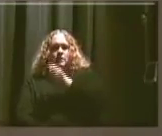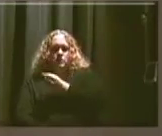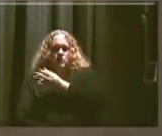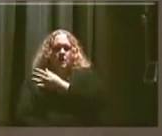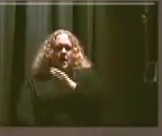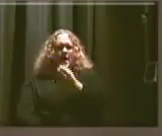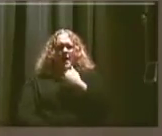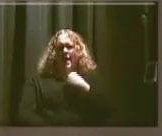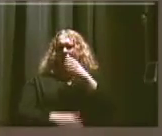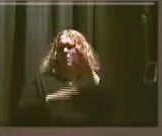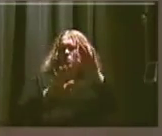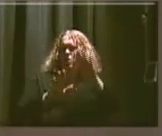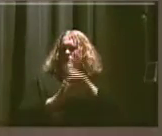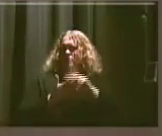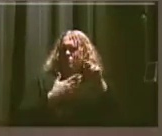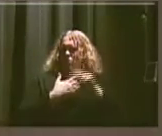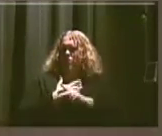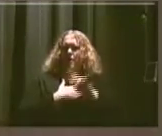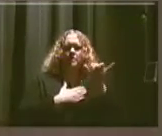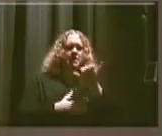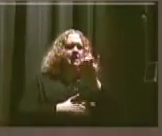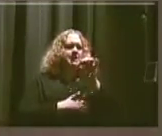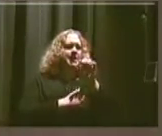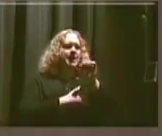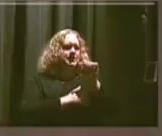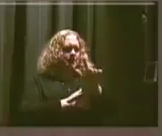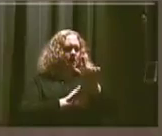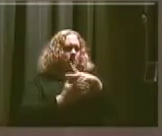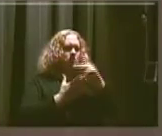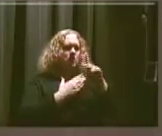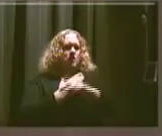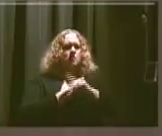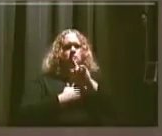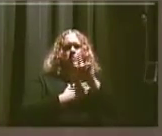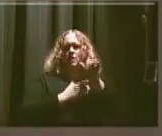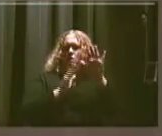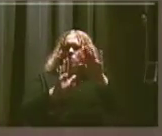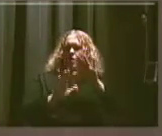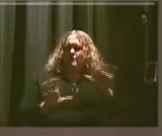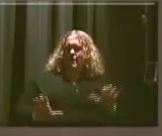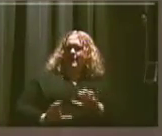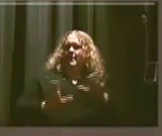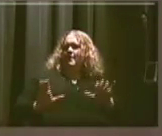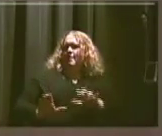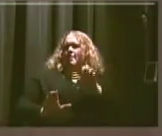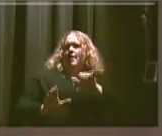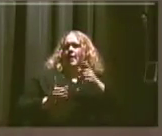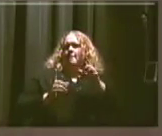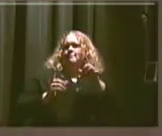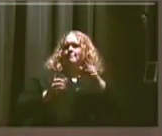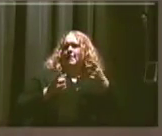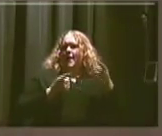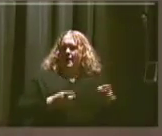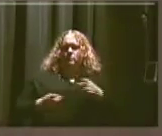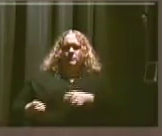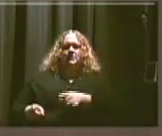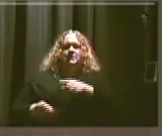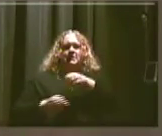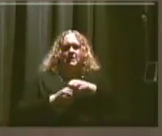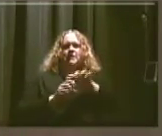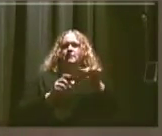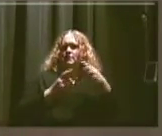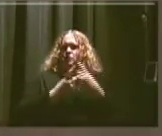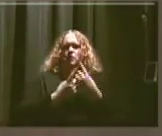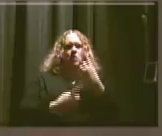wonderful programs like the ESL program. So there's lots of wonderful activity that happens every day for the students of Jefferson County